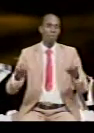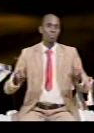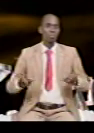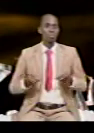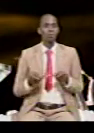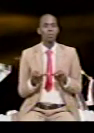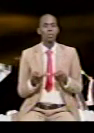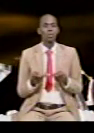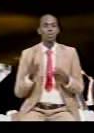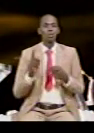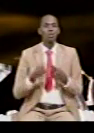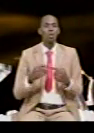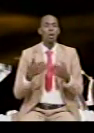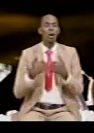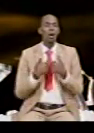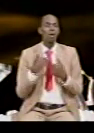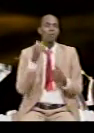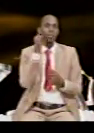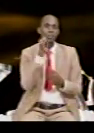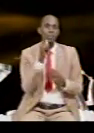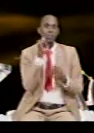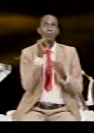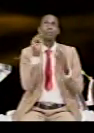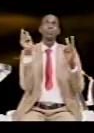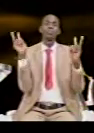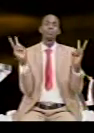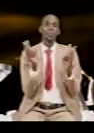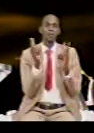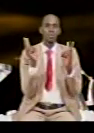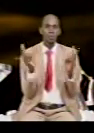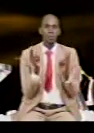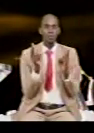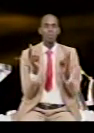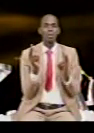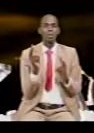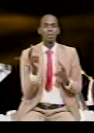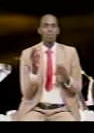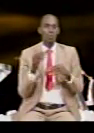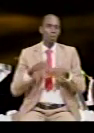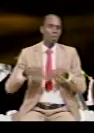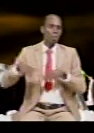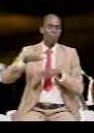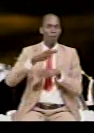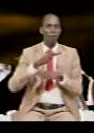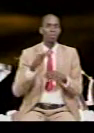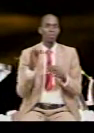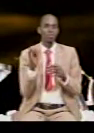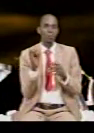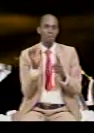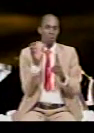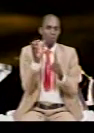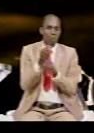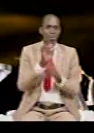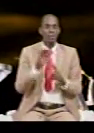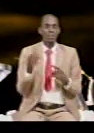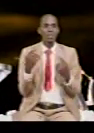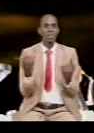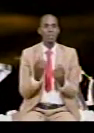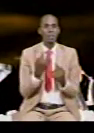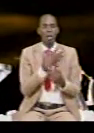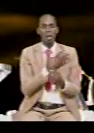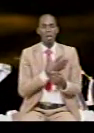have daily victory and over besetting sins and